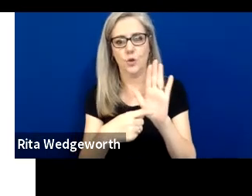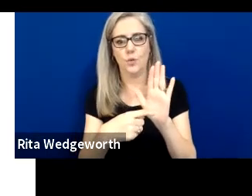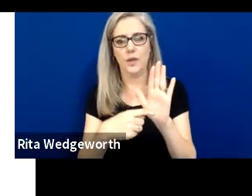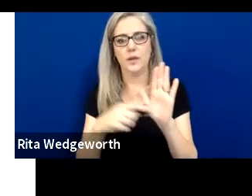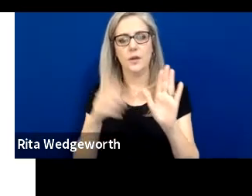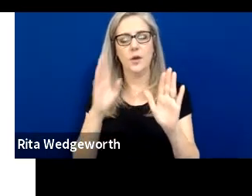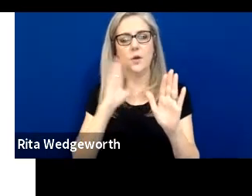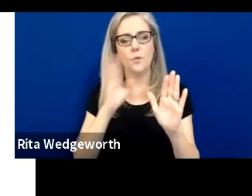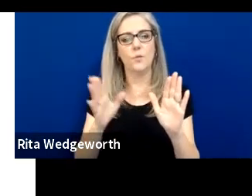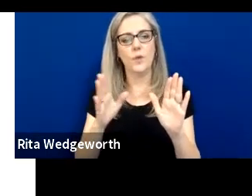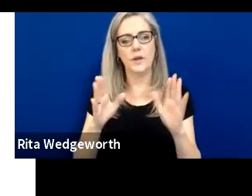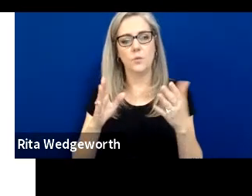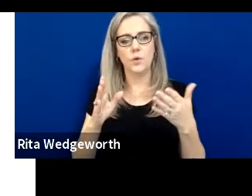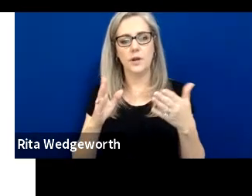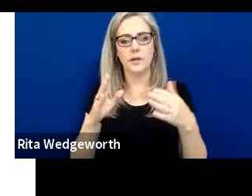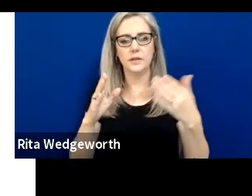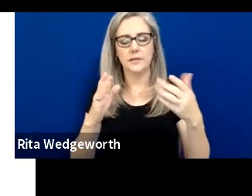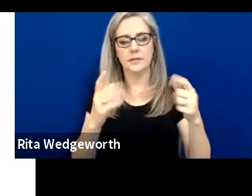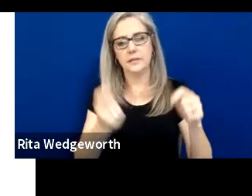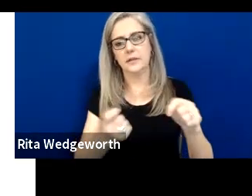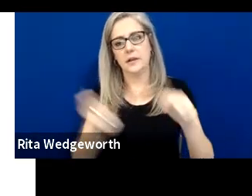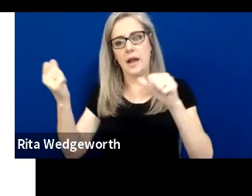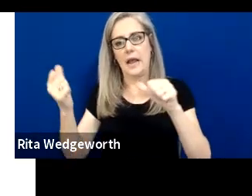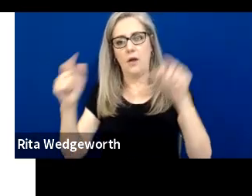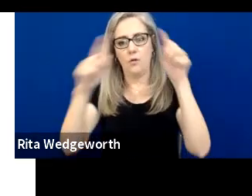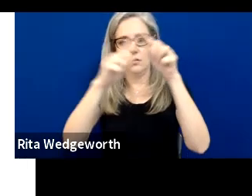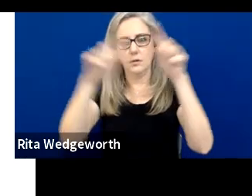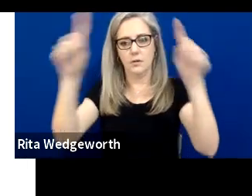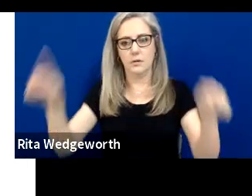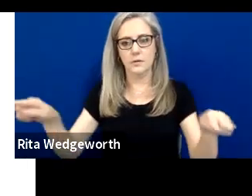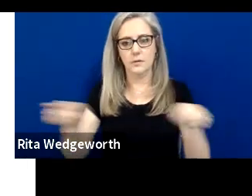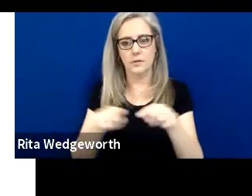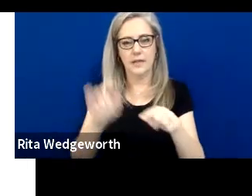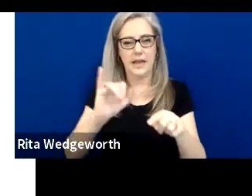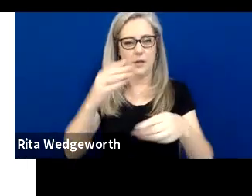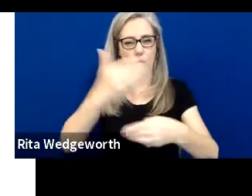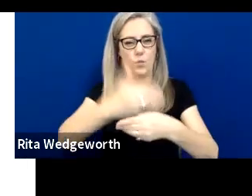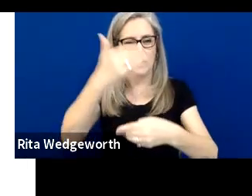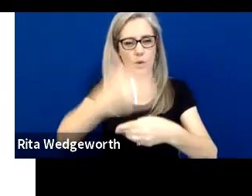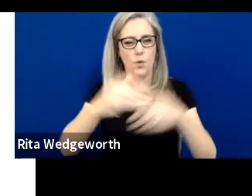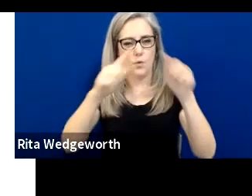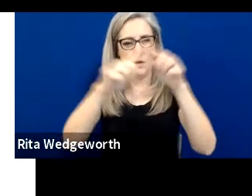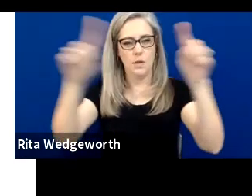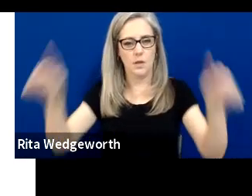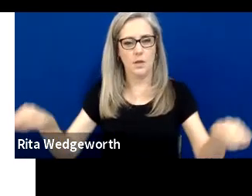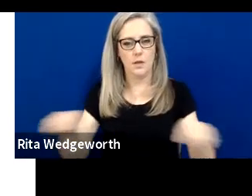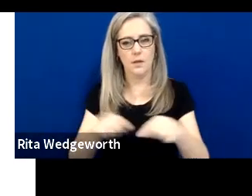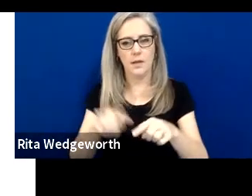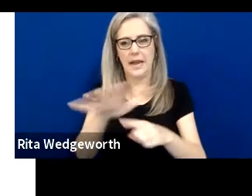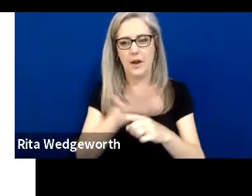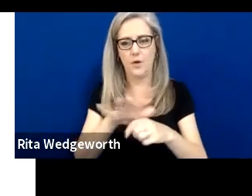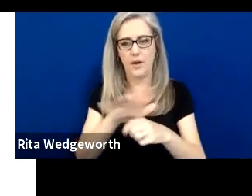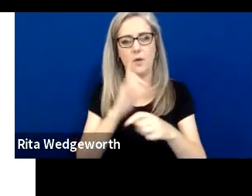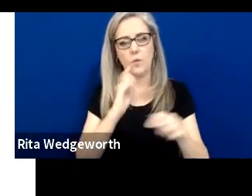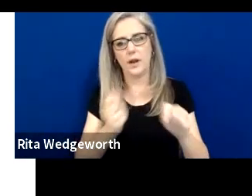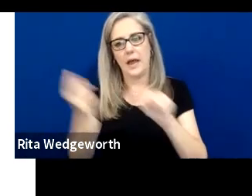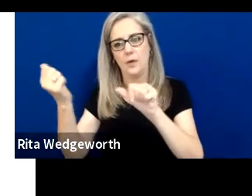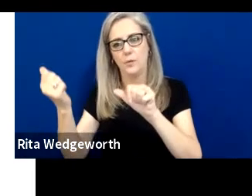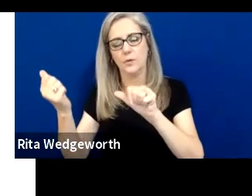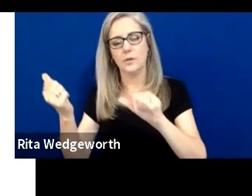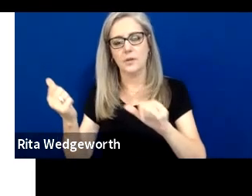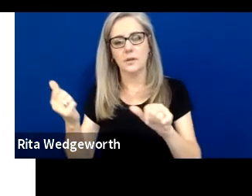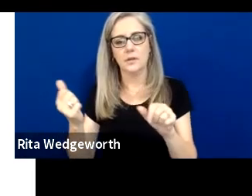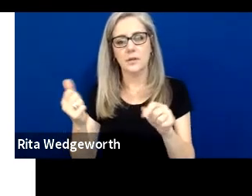away that side of the barn to add in that window space. And then also, if you remember from that very first slide that